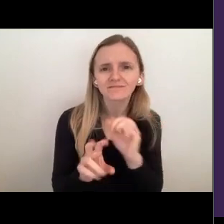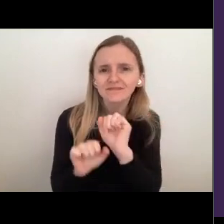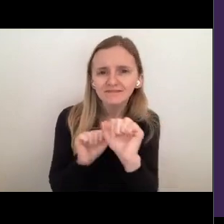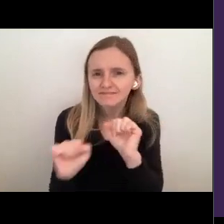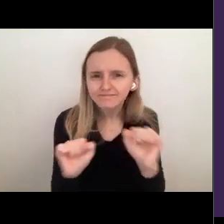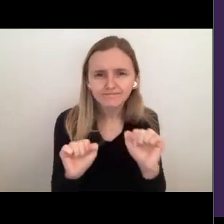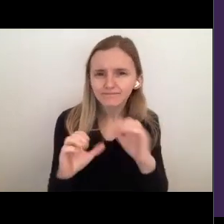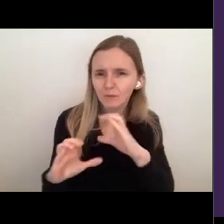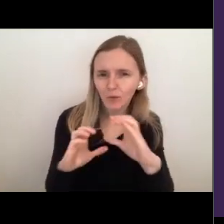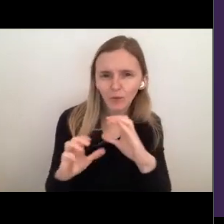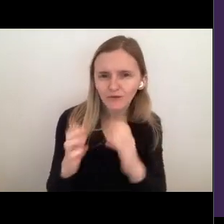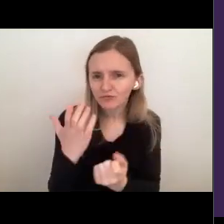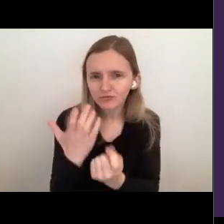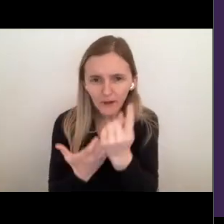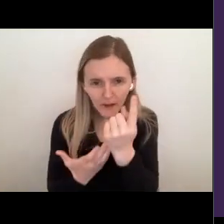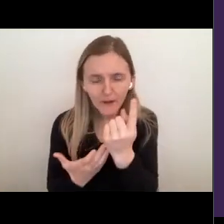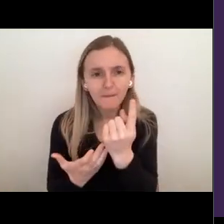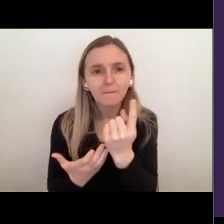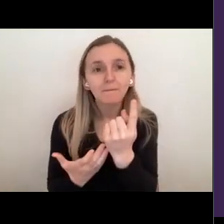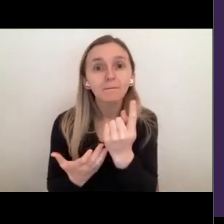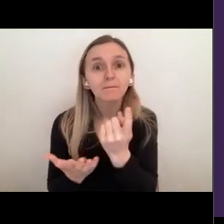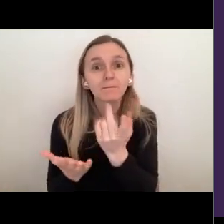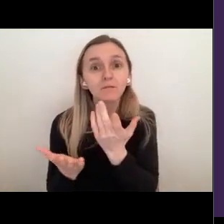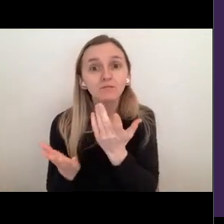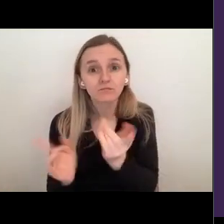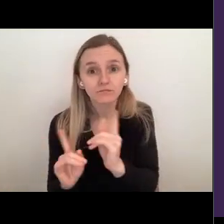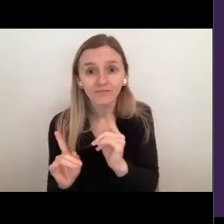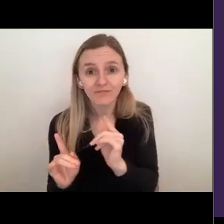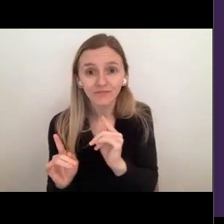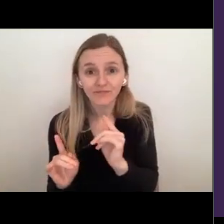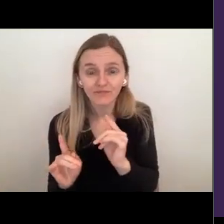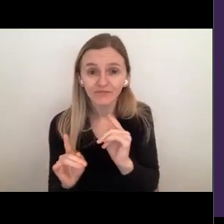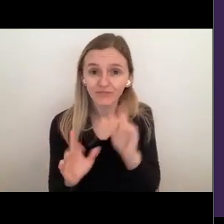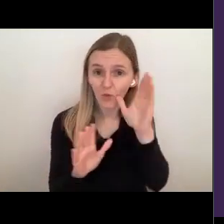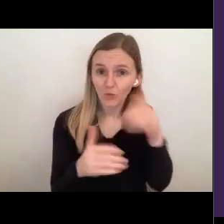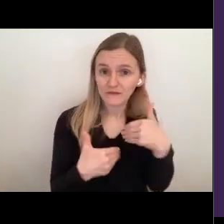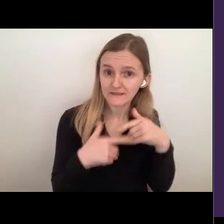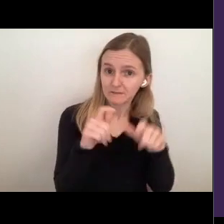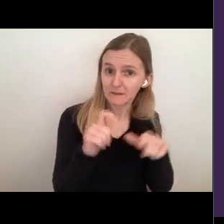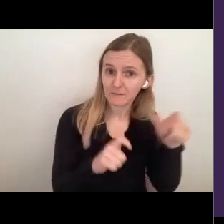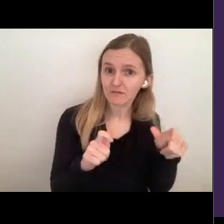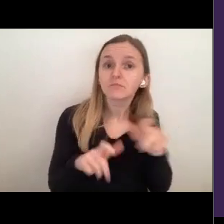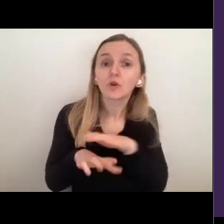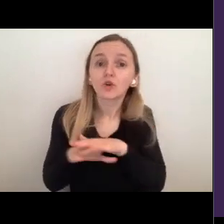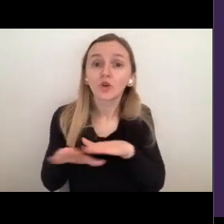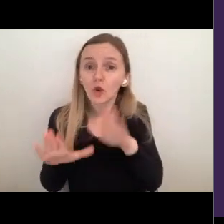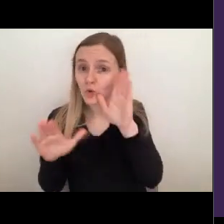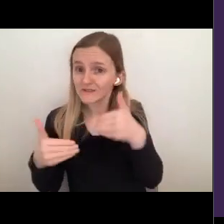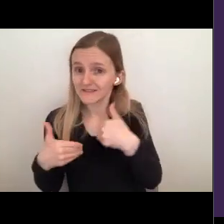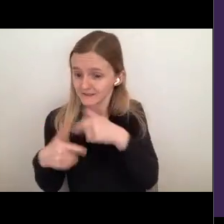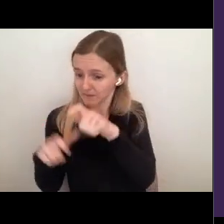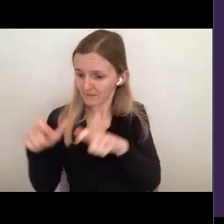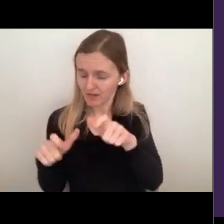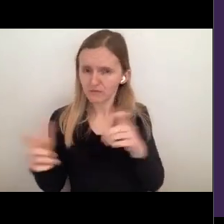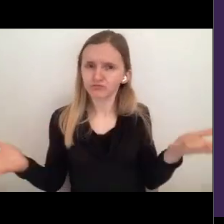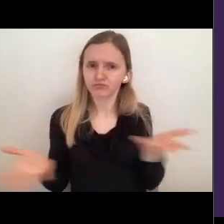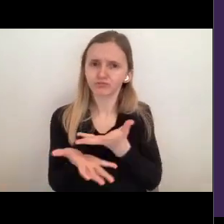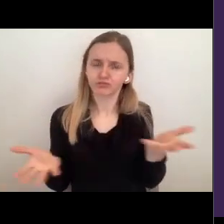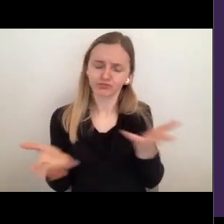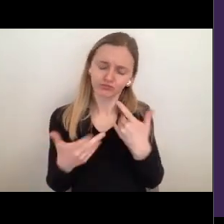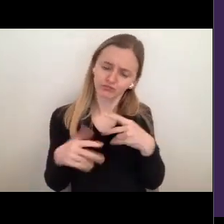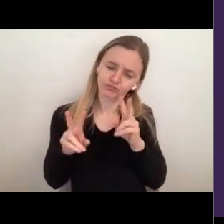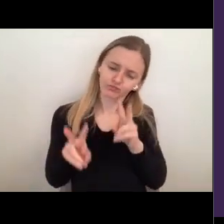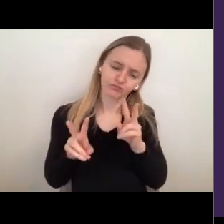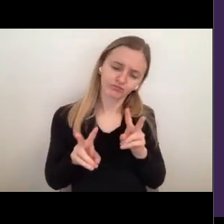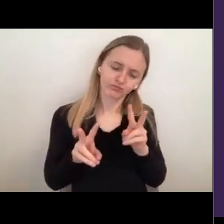happen between autistic people and non-autistic individuals. And what he found was